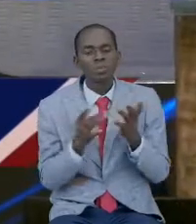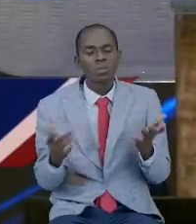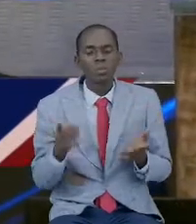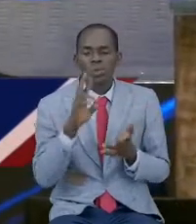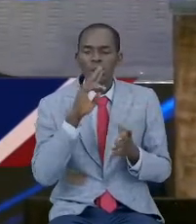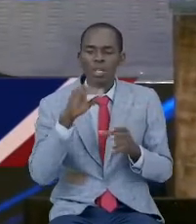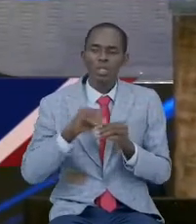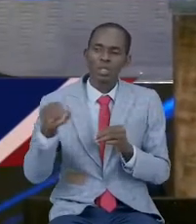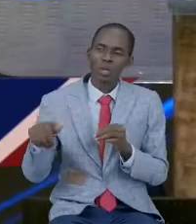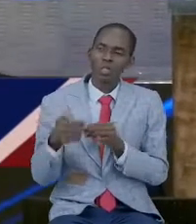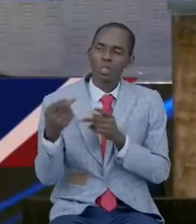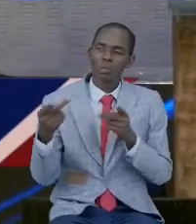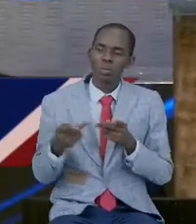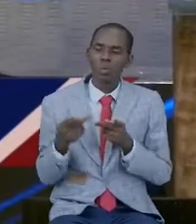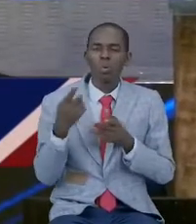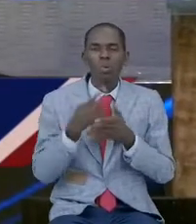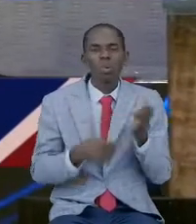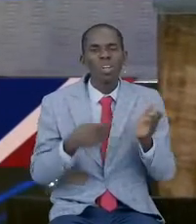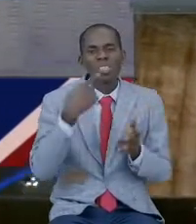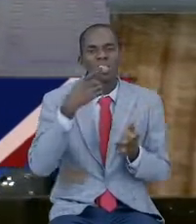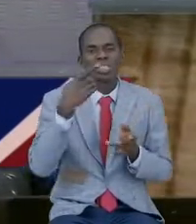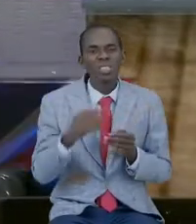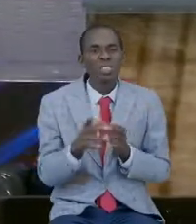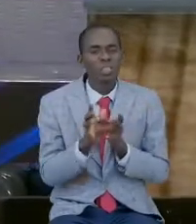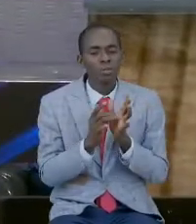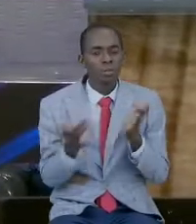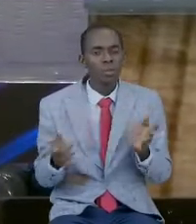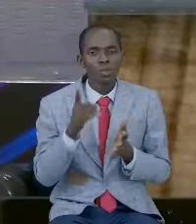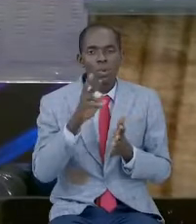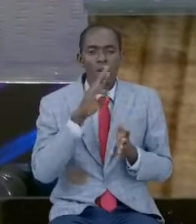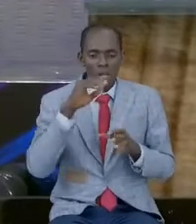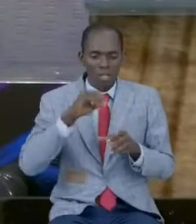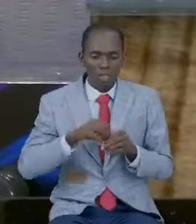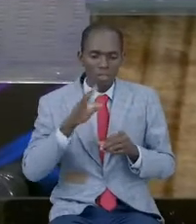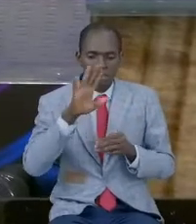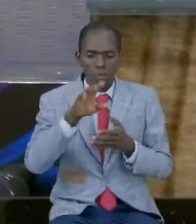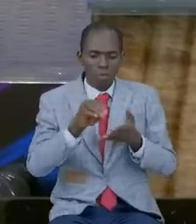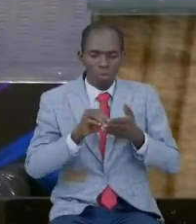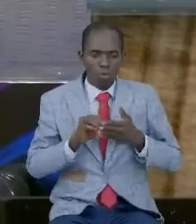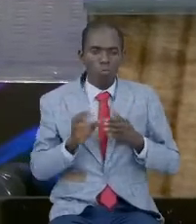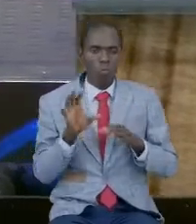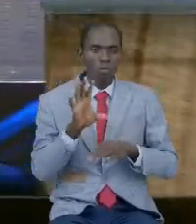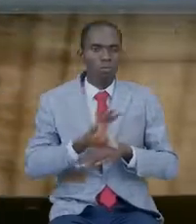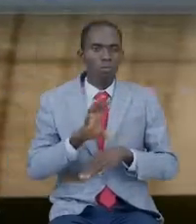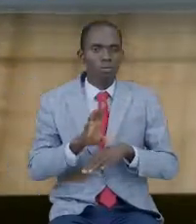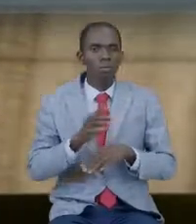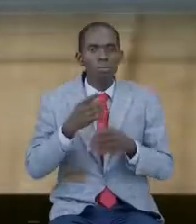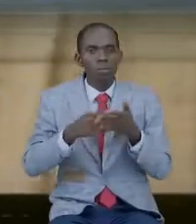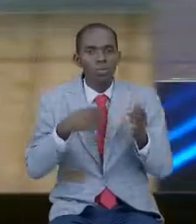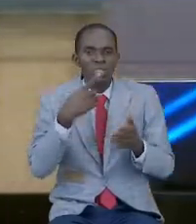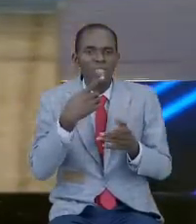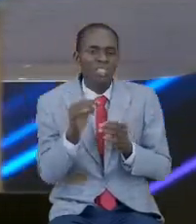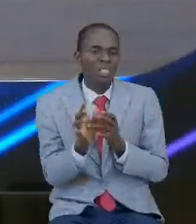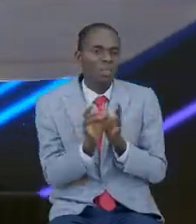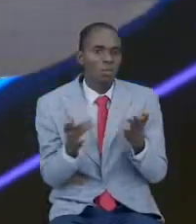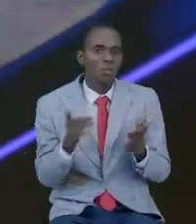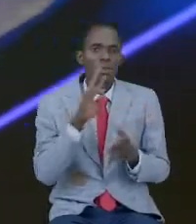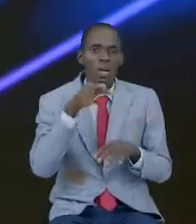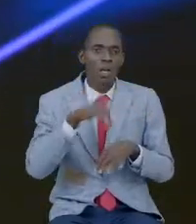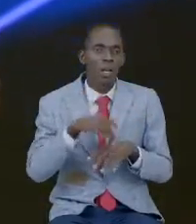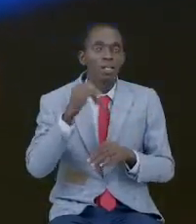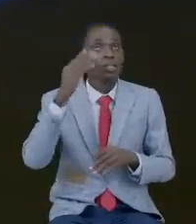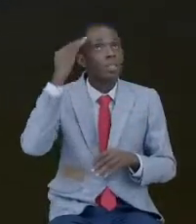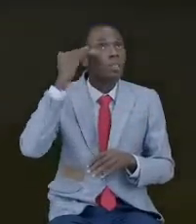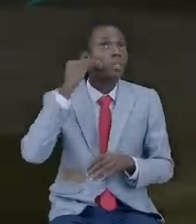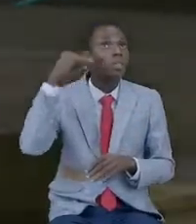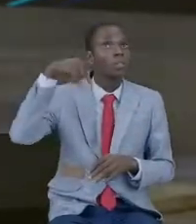fellowship, what says the scripture? You're in the local church, what says the scriptures? You're at the headquarters, what says